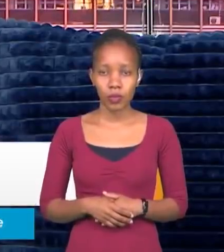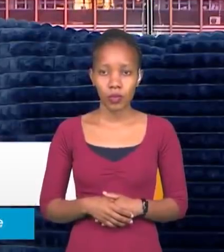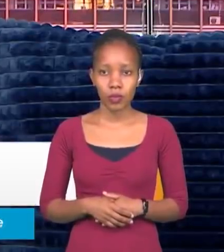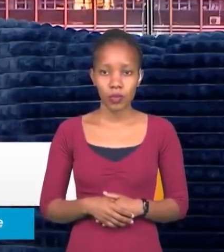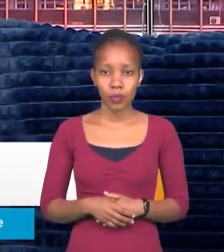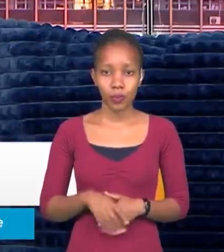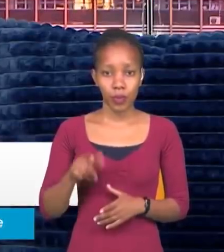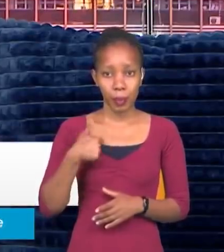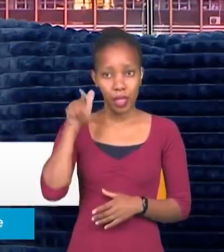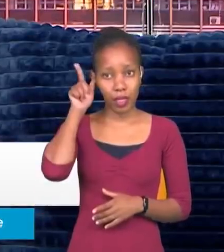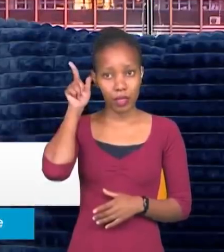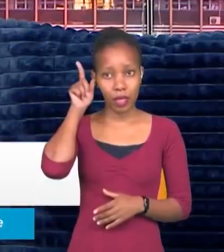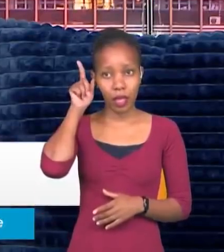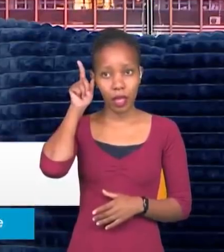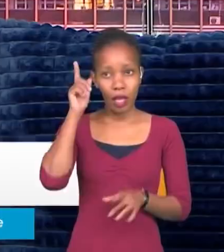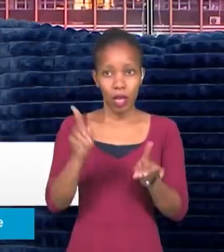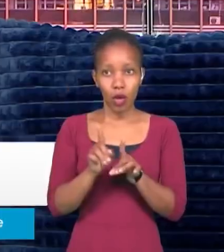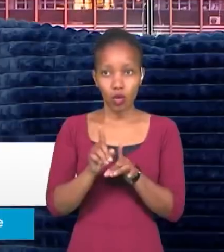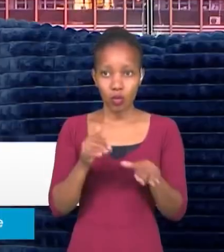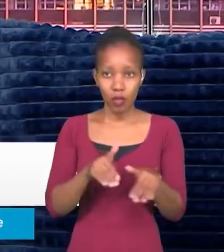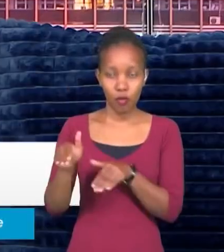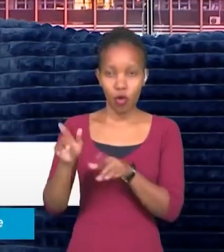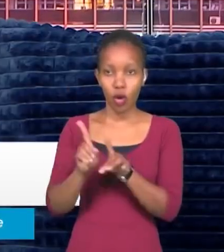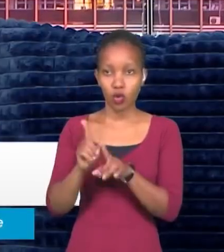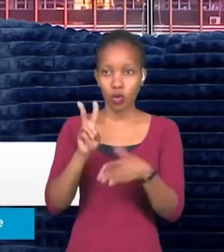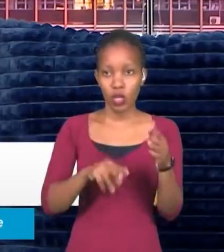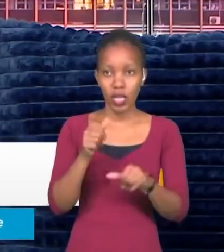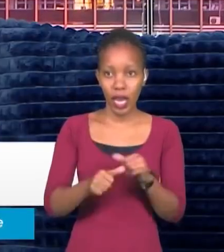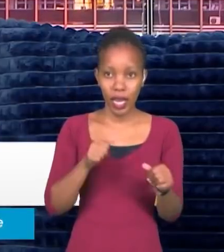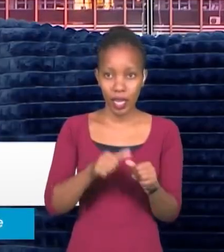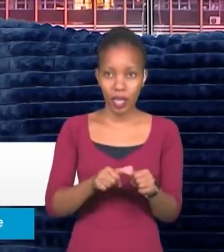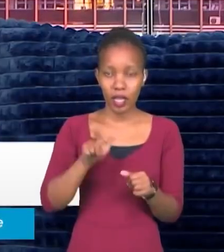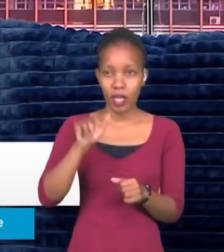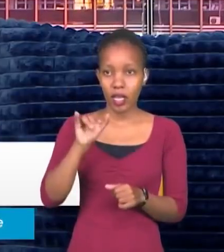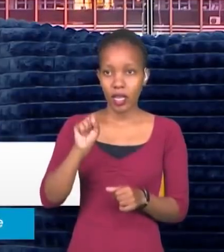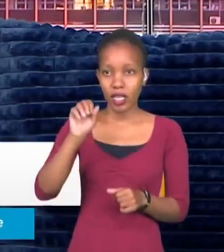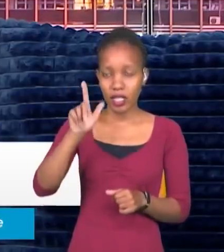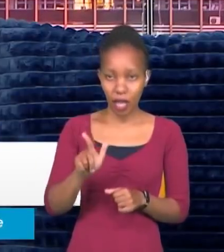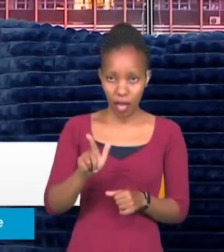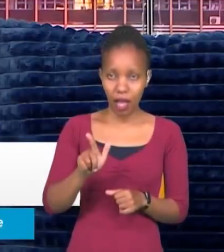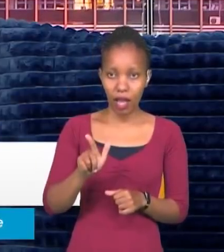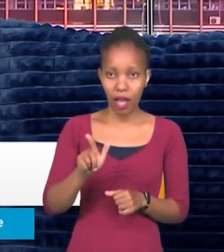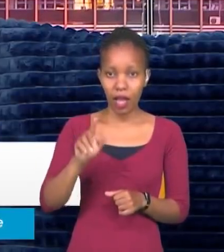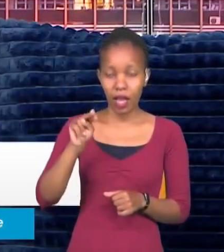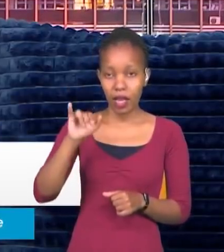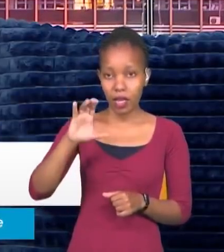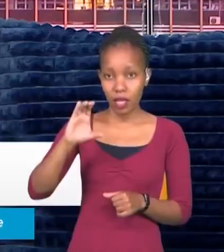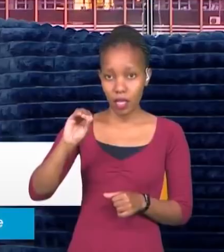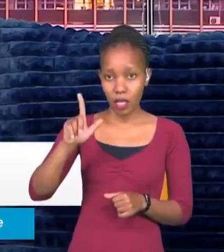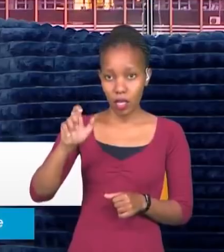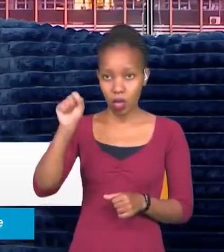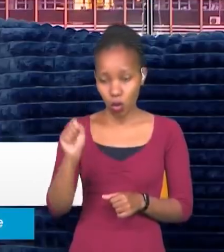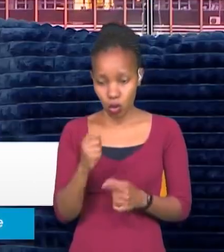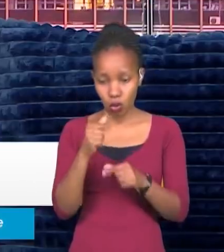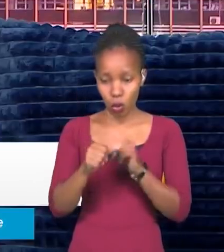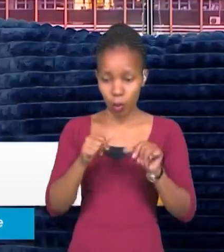I listen to and I follow and I read about Lisa Nichols, and she talks about her